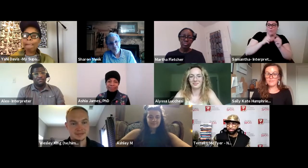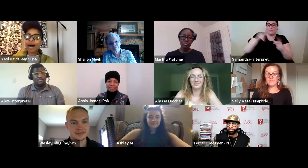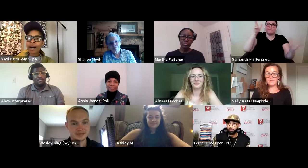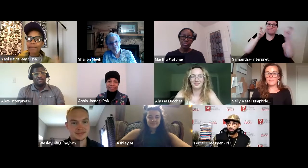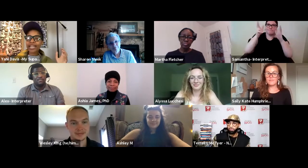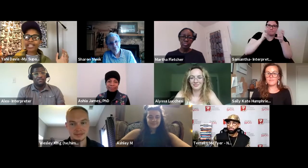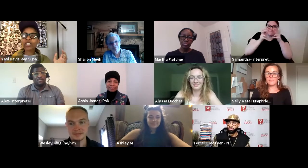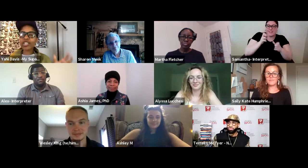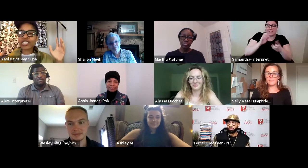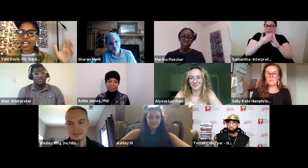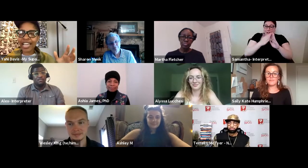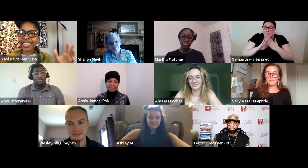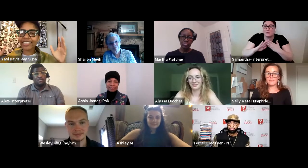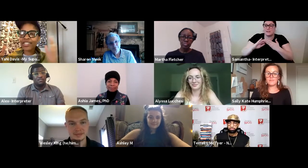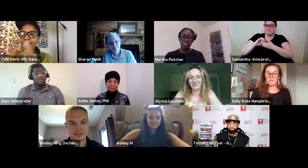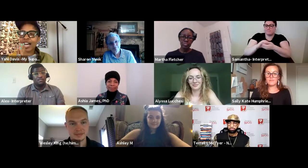in. And